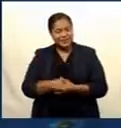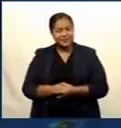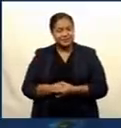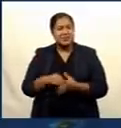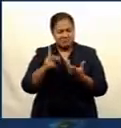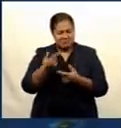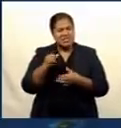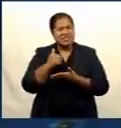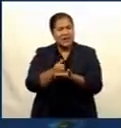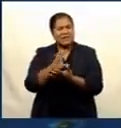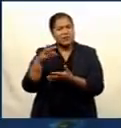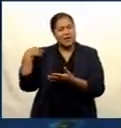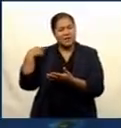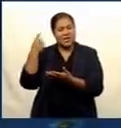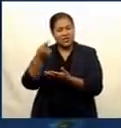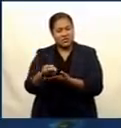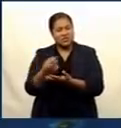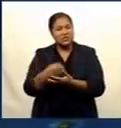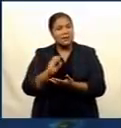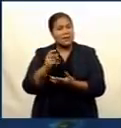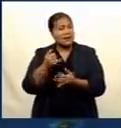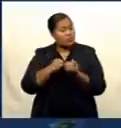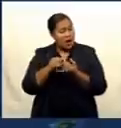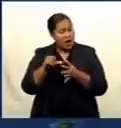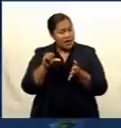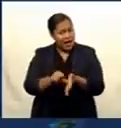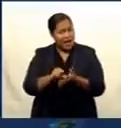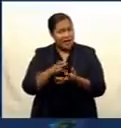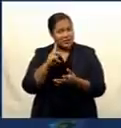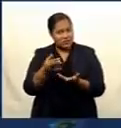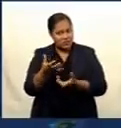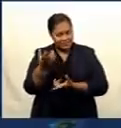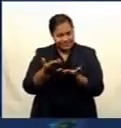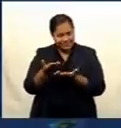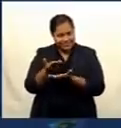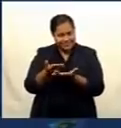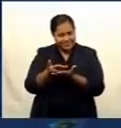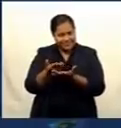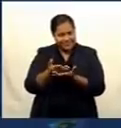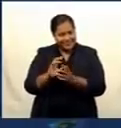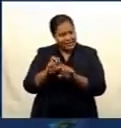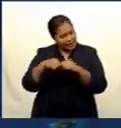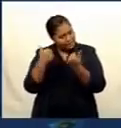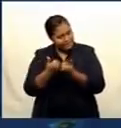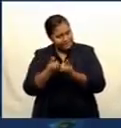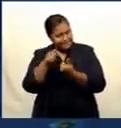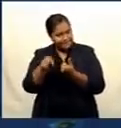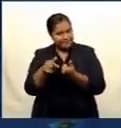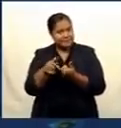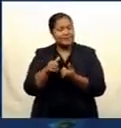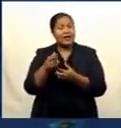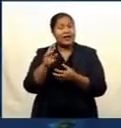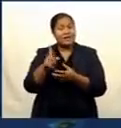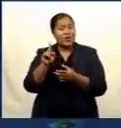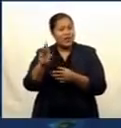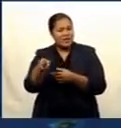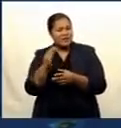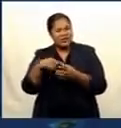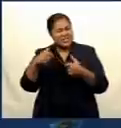of the application, and have worked very hard to quickly finalize things for him. It's been a challenging time for him because he